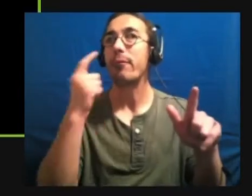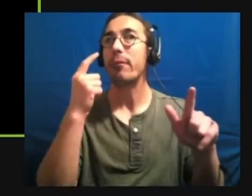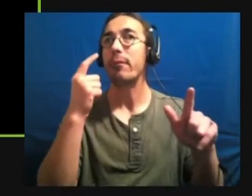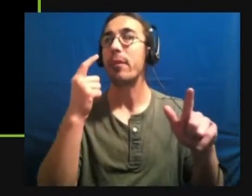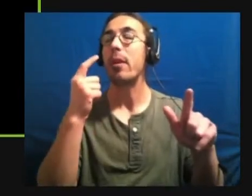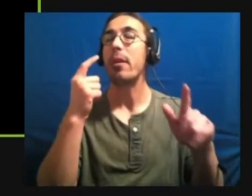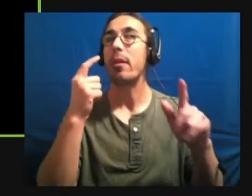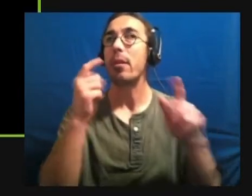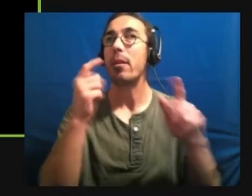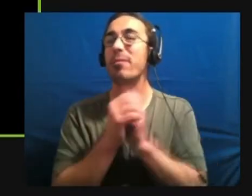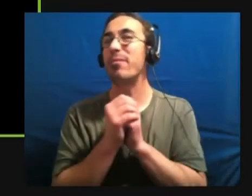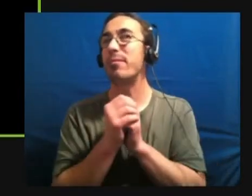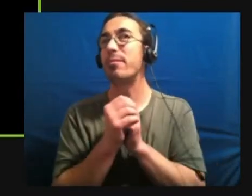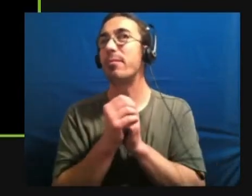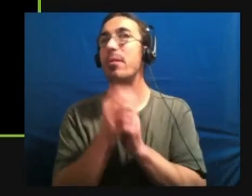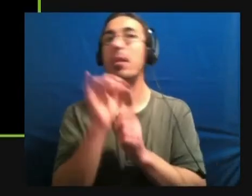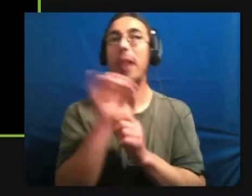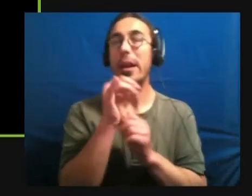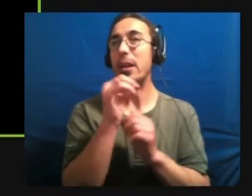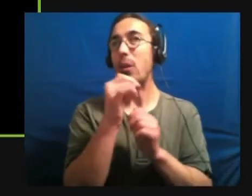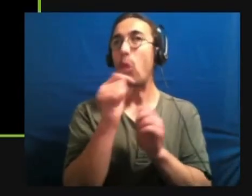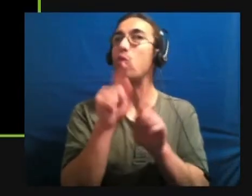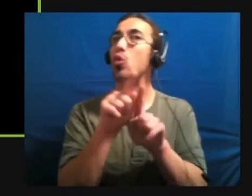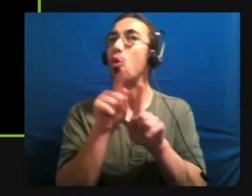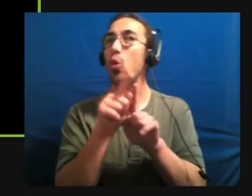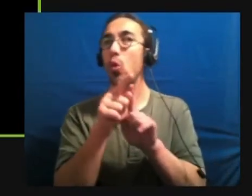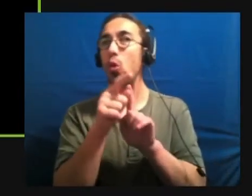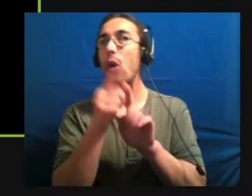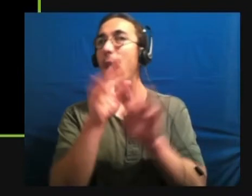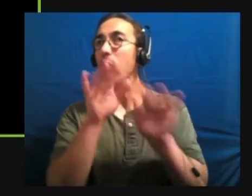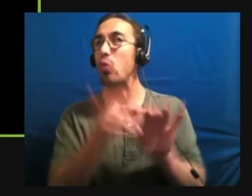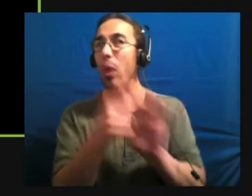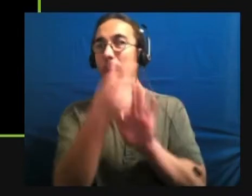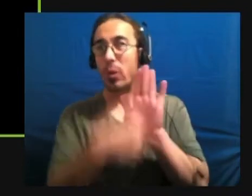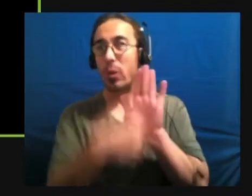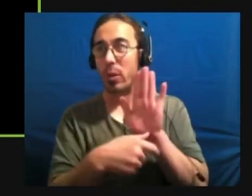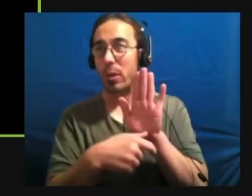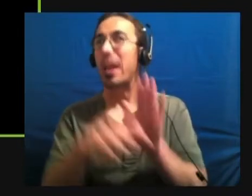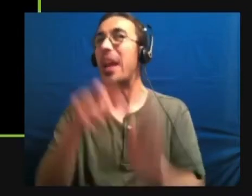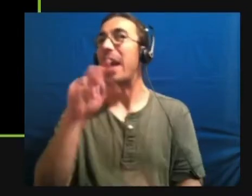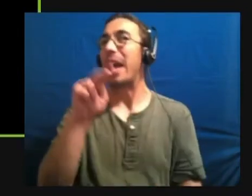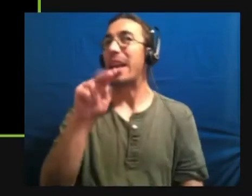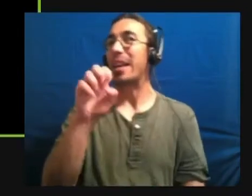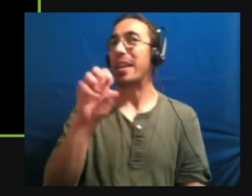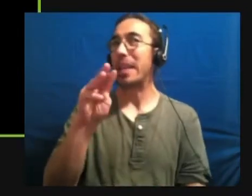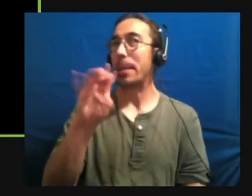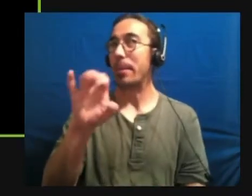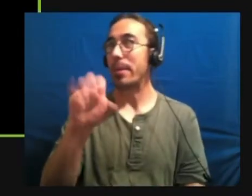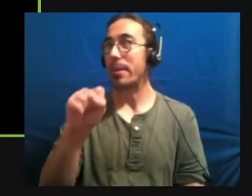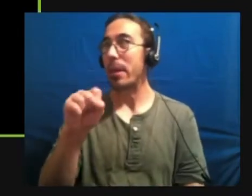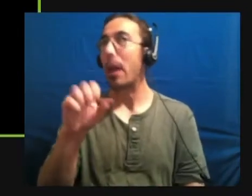things we publish, like articles and memes and social media posts.